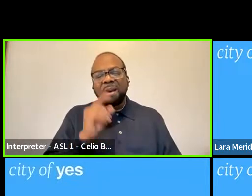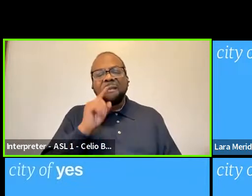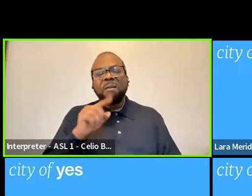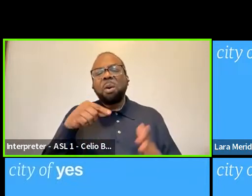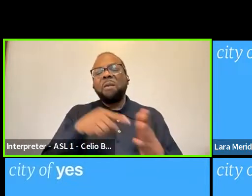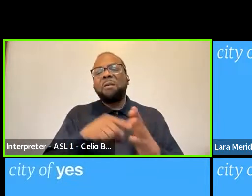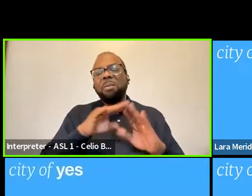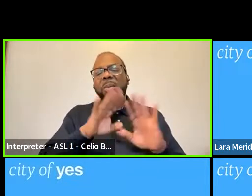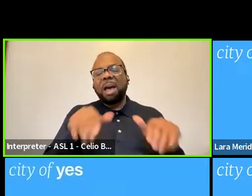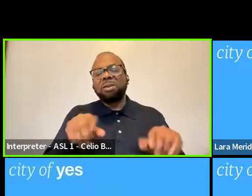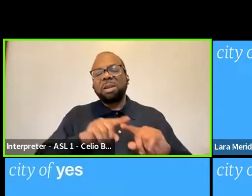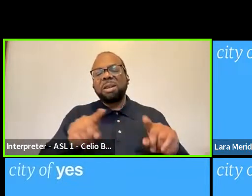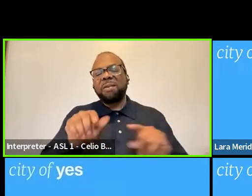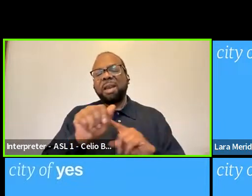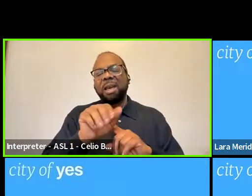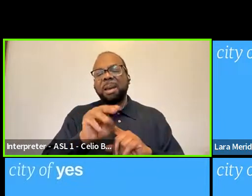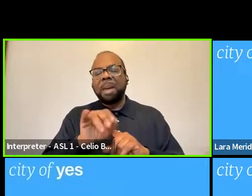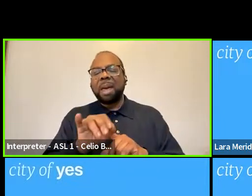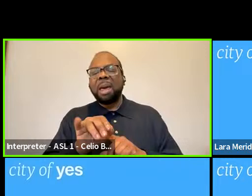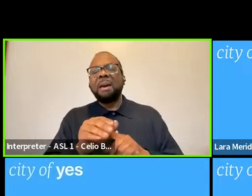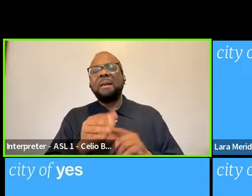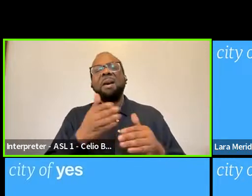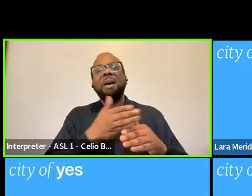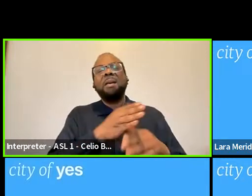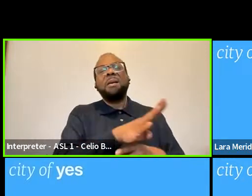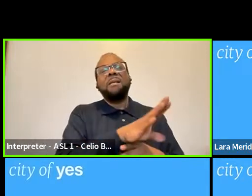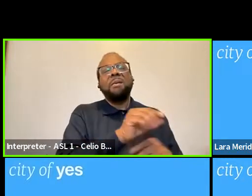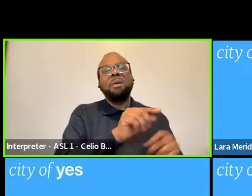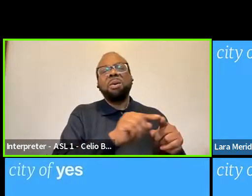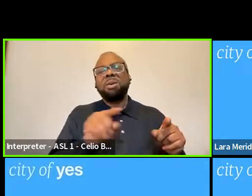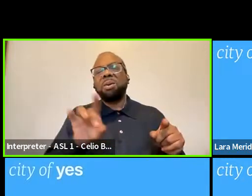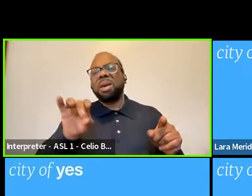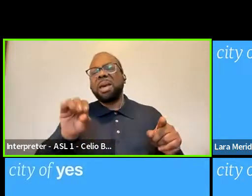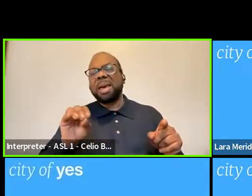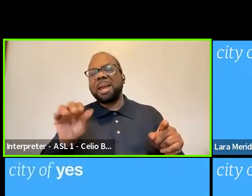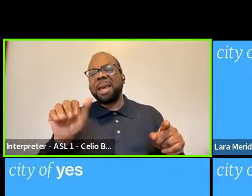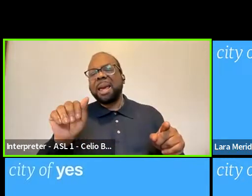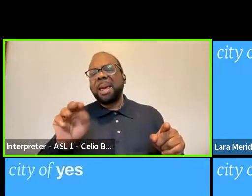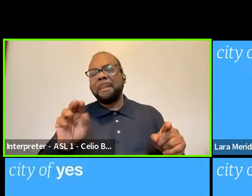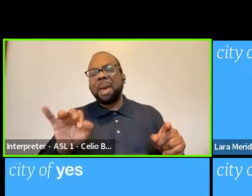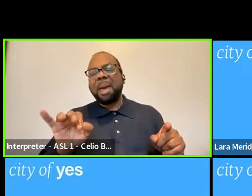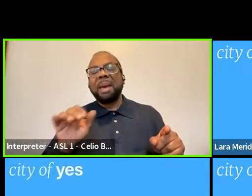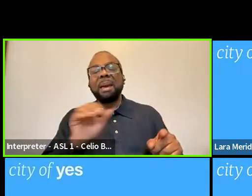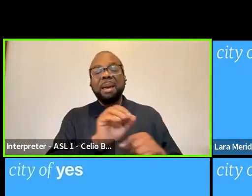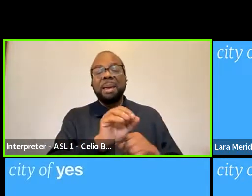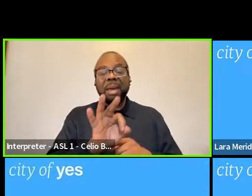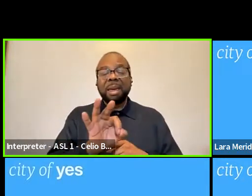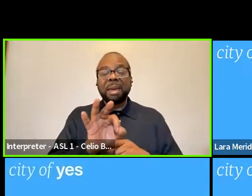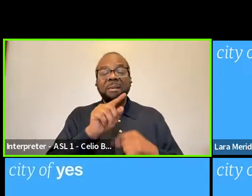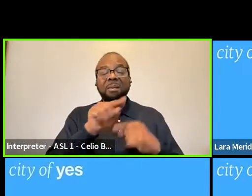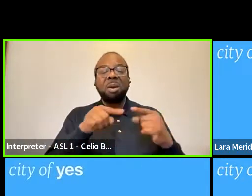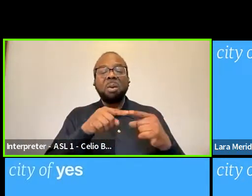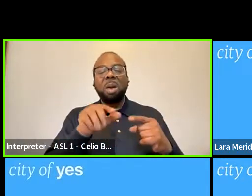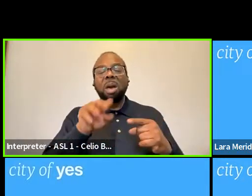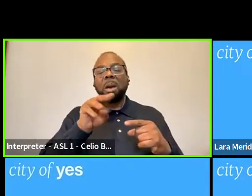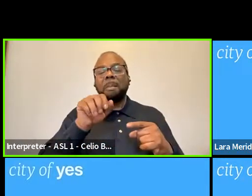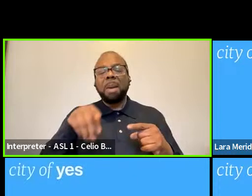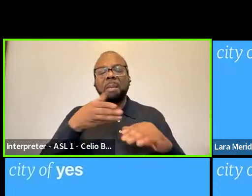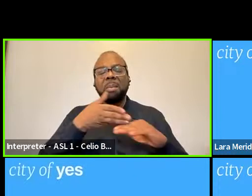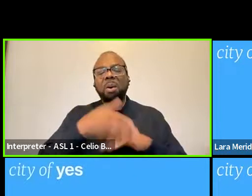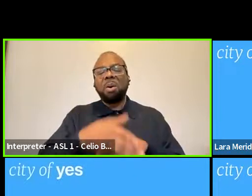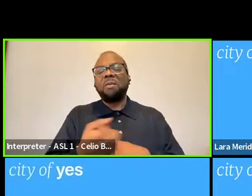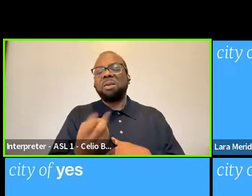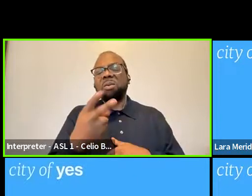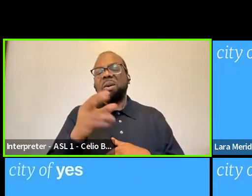different AMIs from an average of 40 to an average of 80 percent AMI. And so if and when we ever map a district that goes above 12